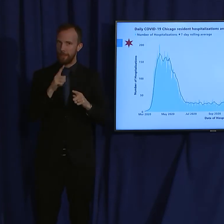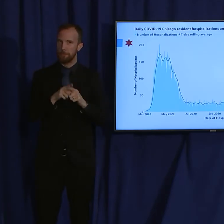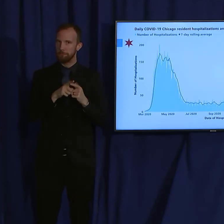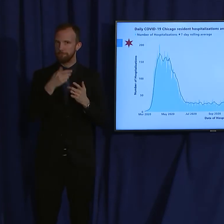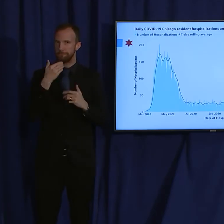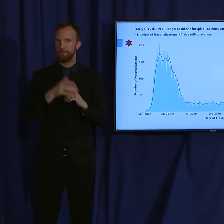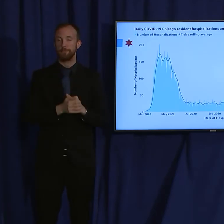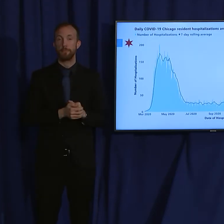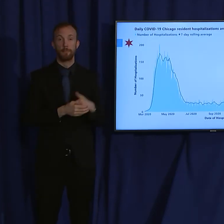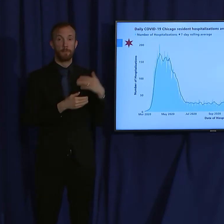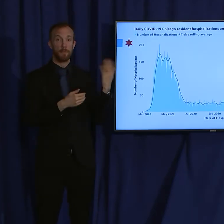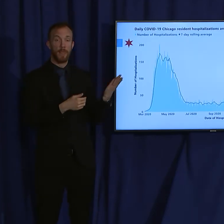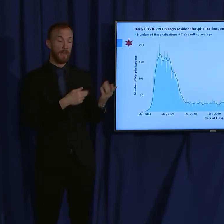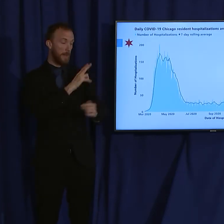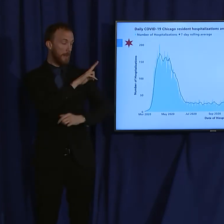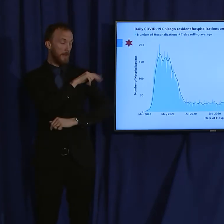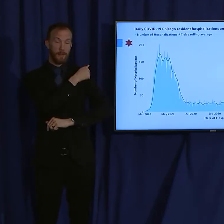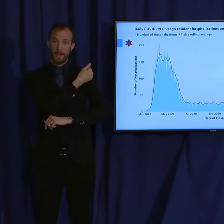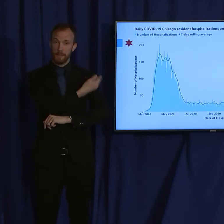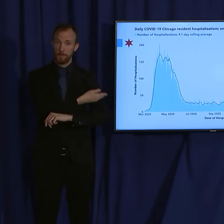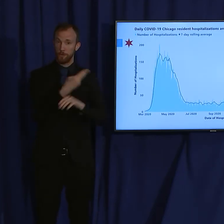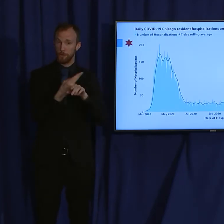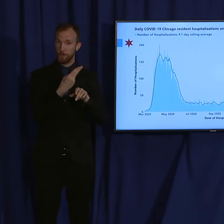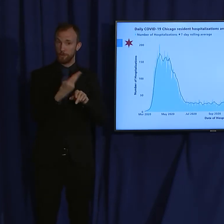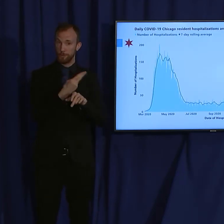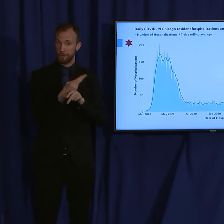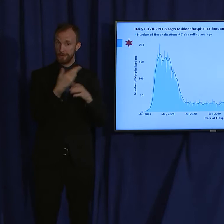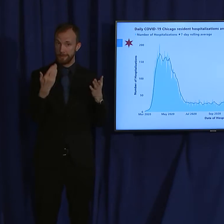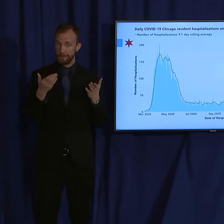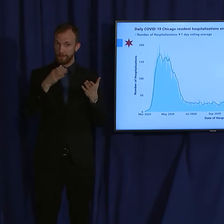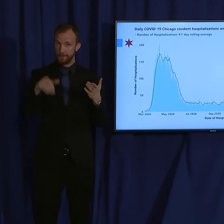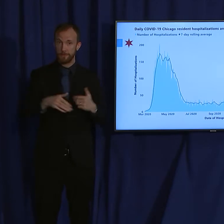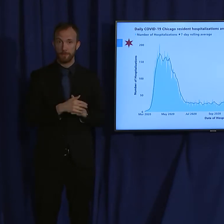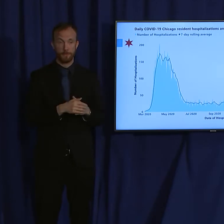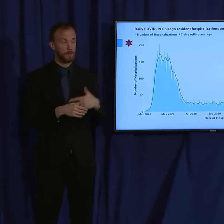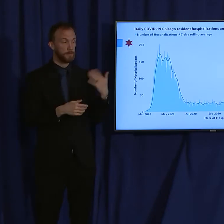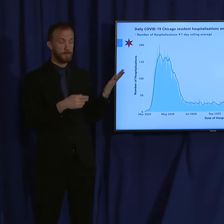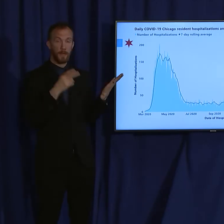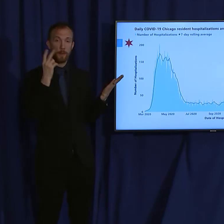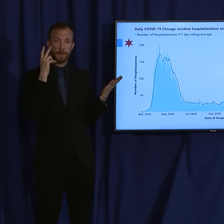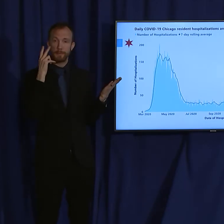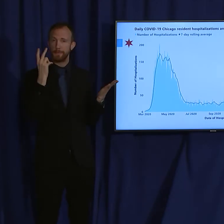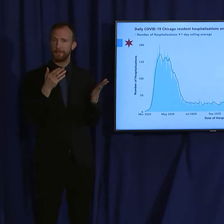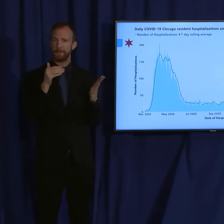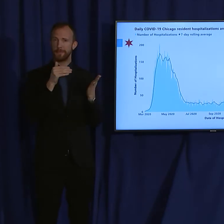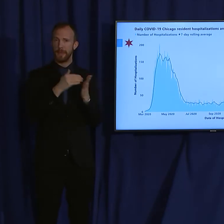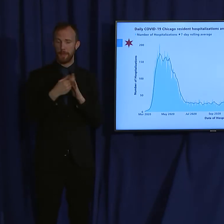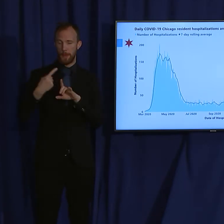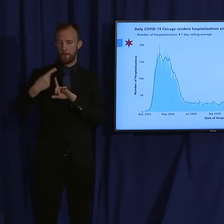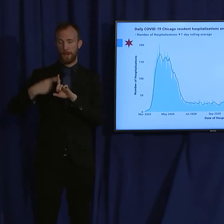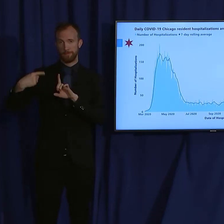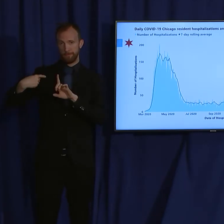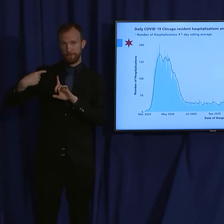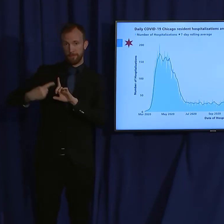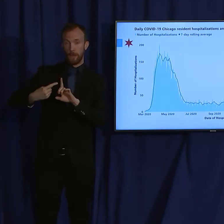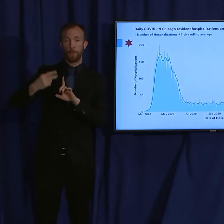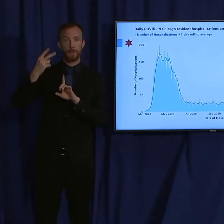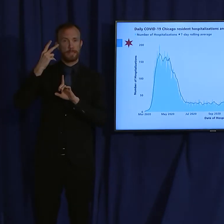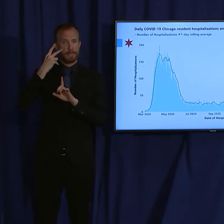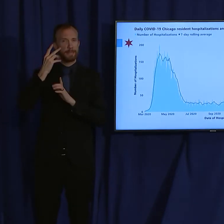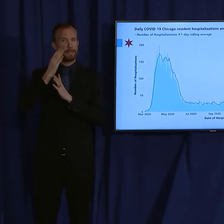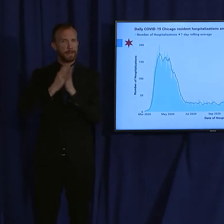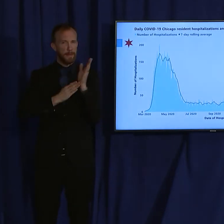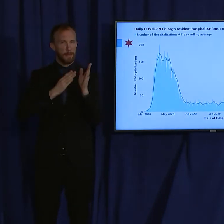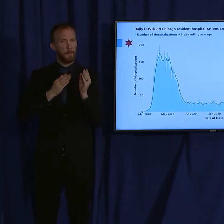Here's what our hospitalizations look like for Chicago residents. So you can see, just again, over the last month, we've seen some increase